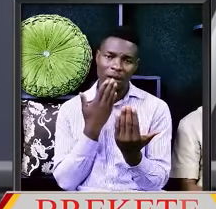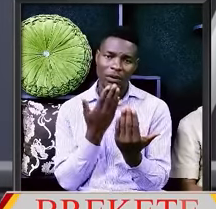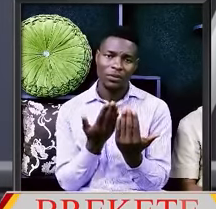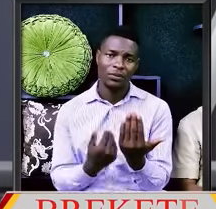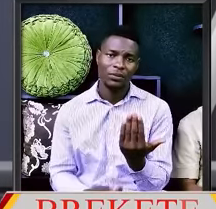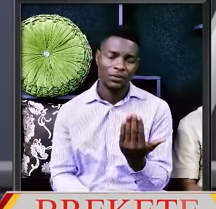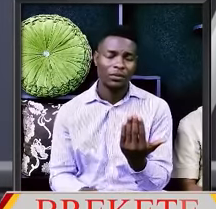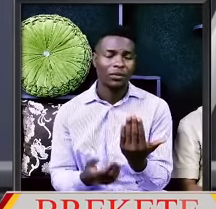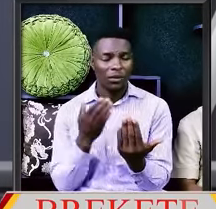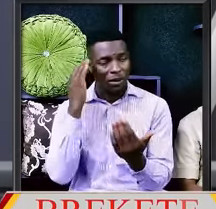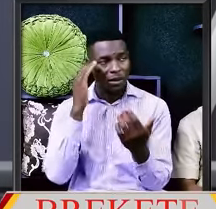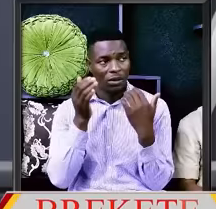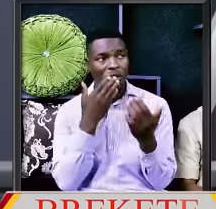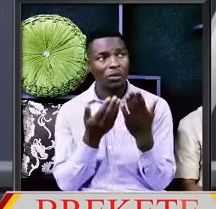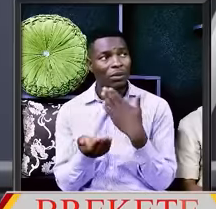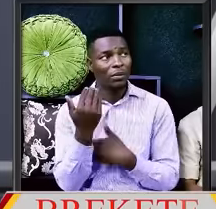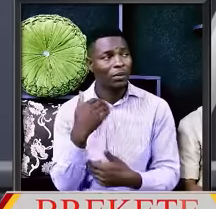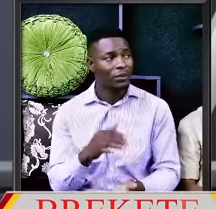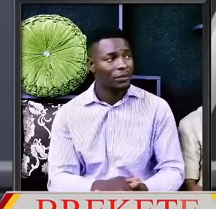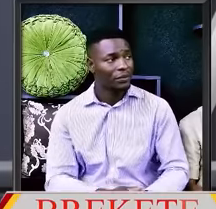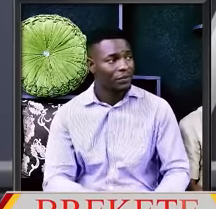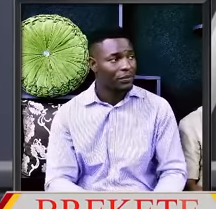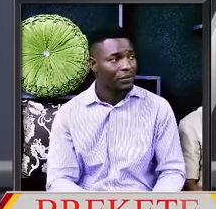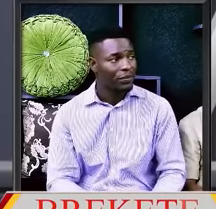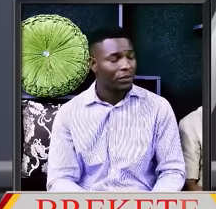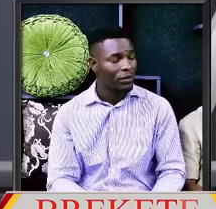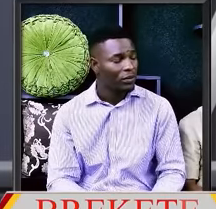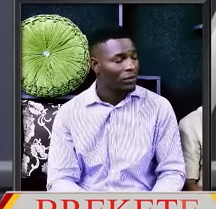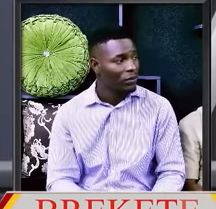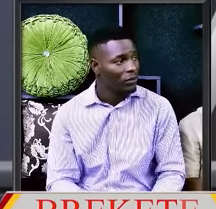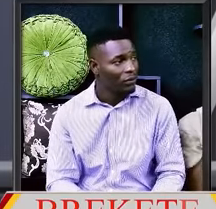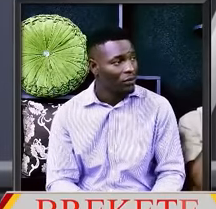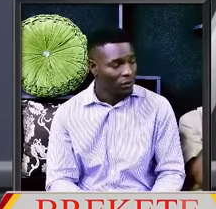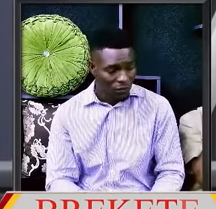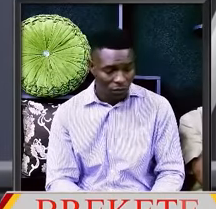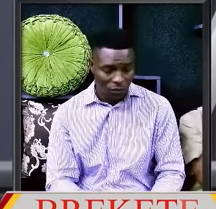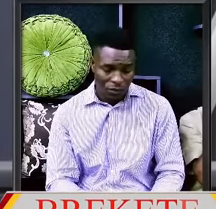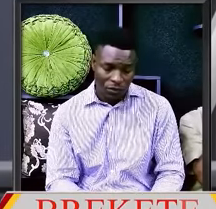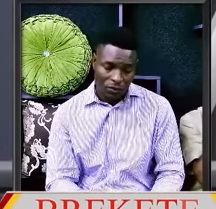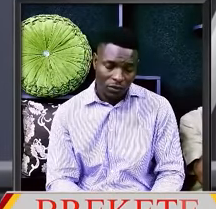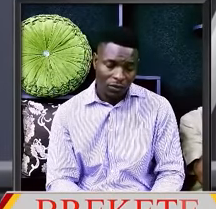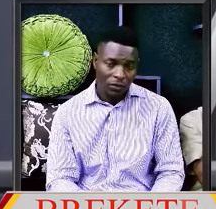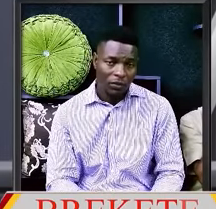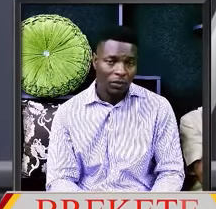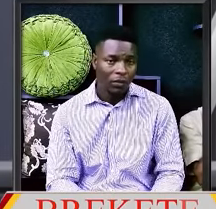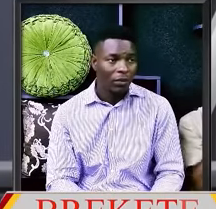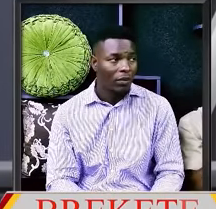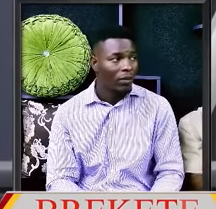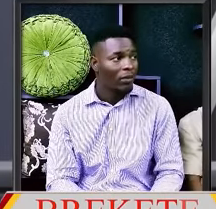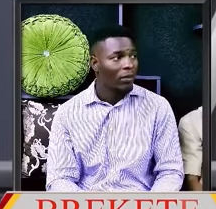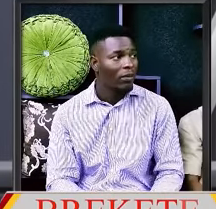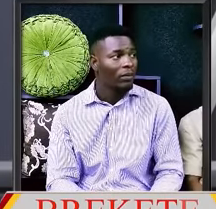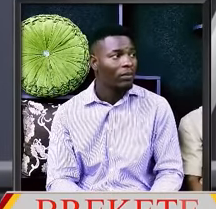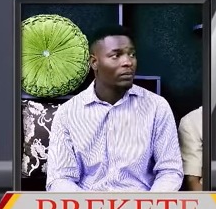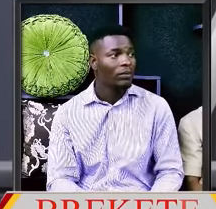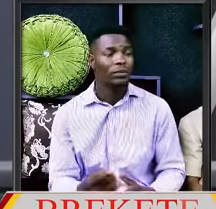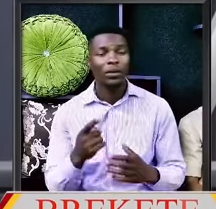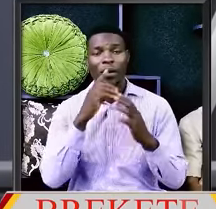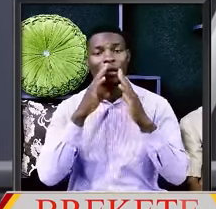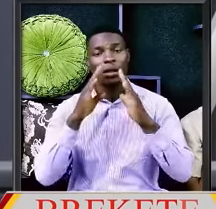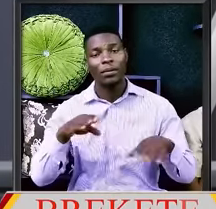Mention. Hello, good morning. Hello, good morning. Good morning. My name is Lawale from